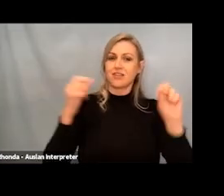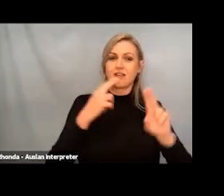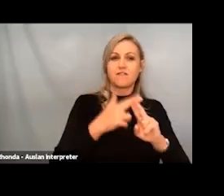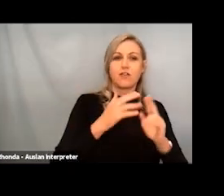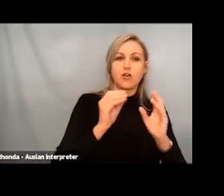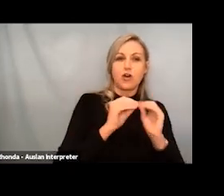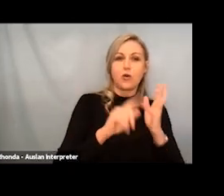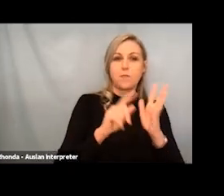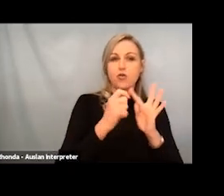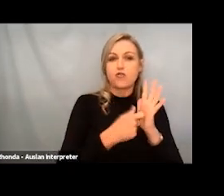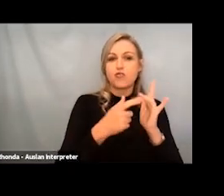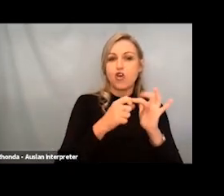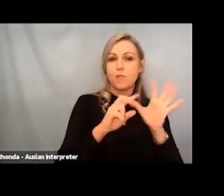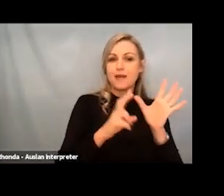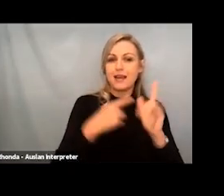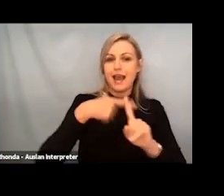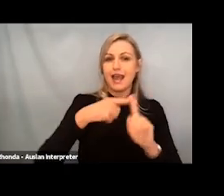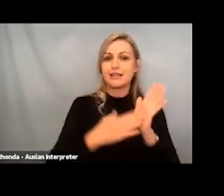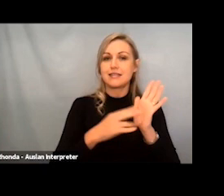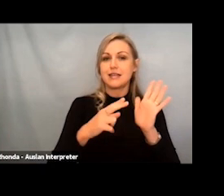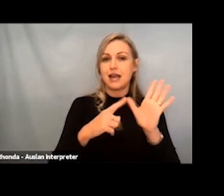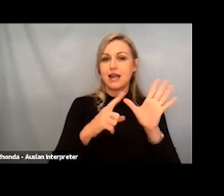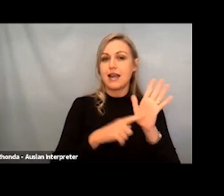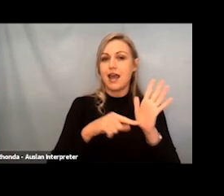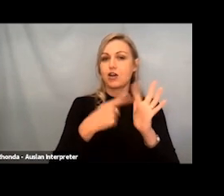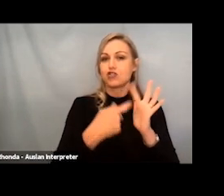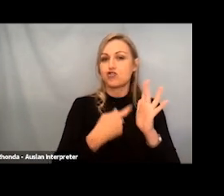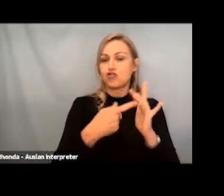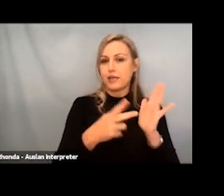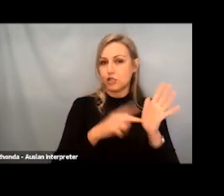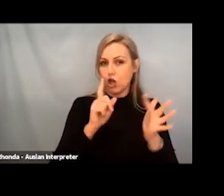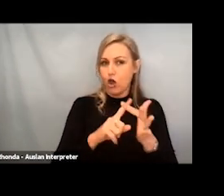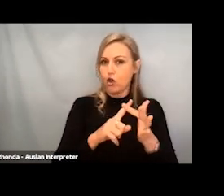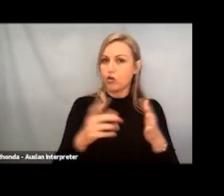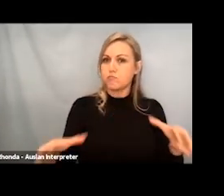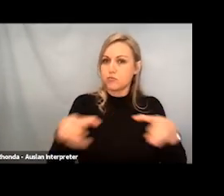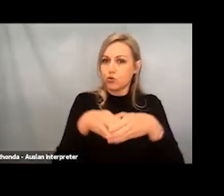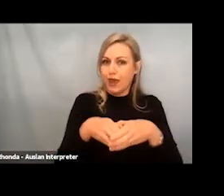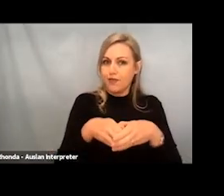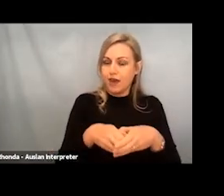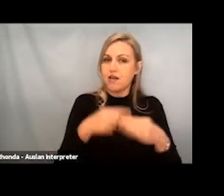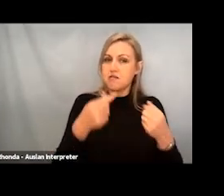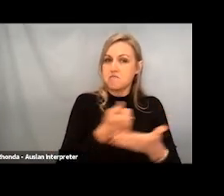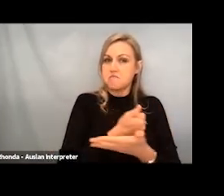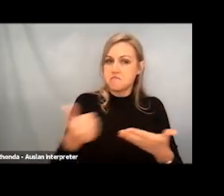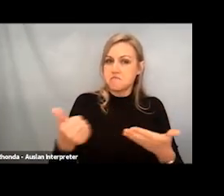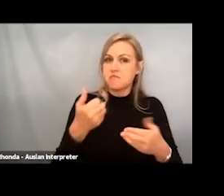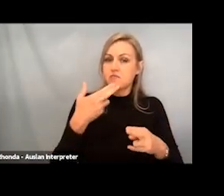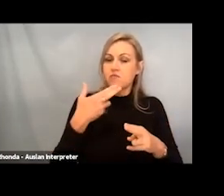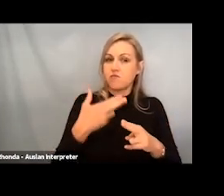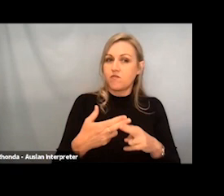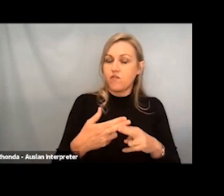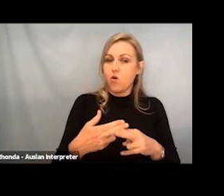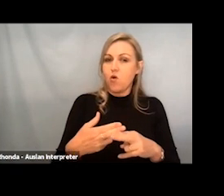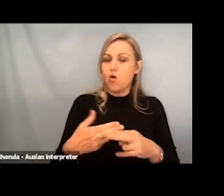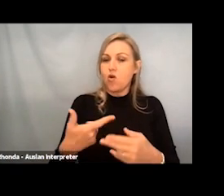and naltrexone. It's a long-acting bupropion, extended release bupropion, and